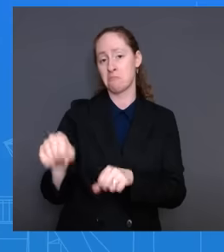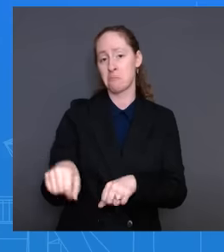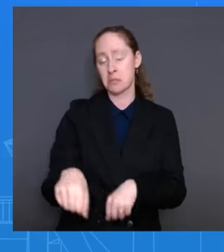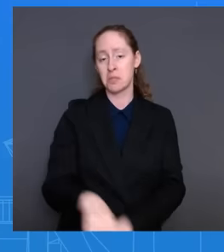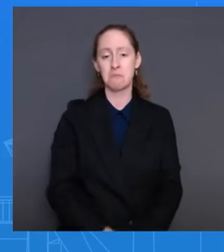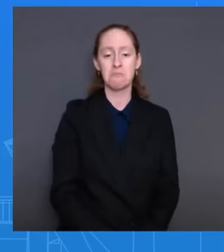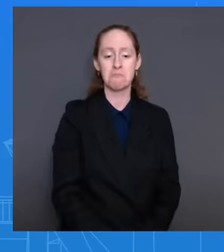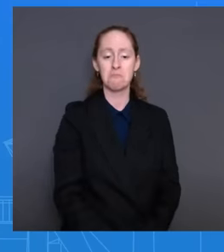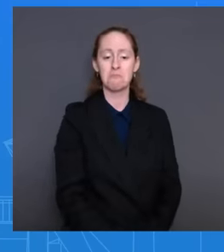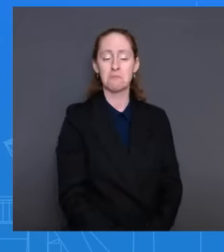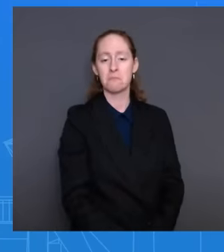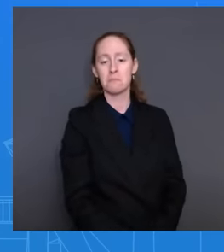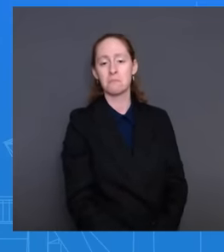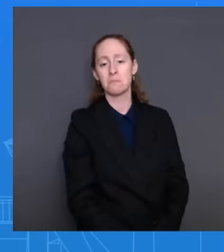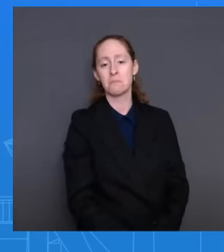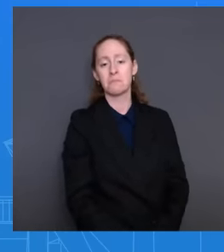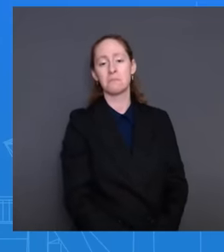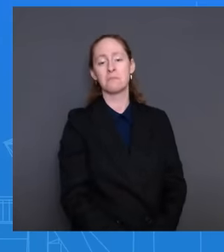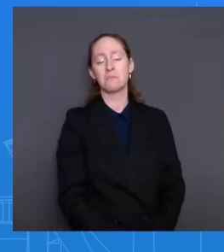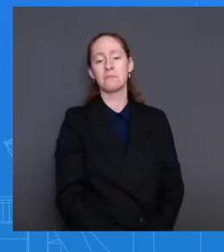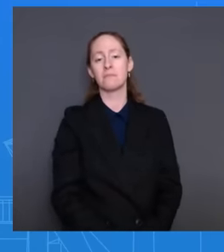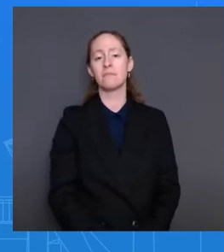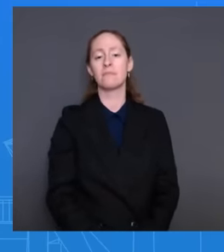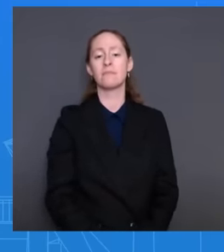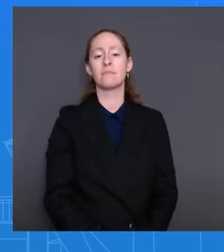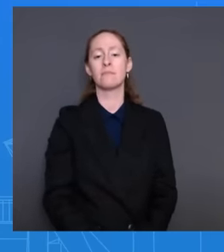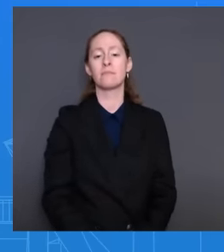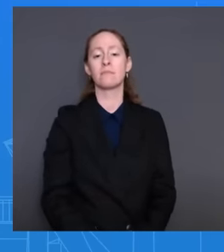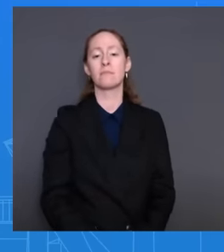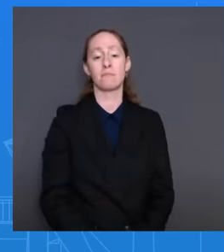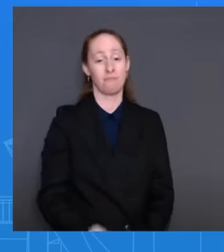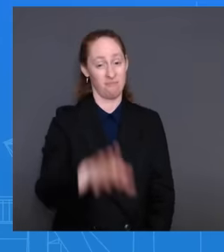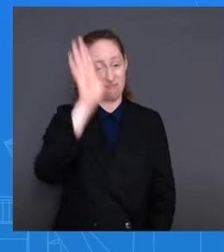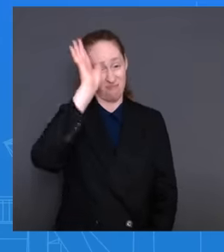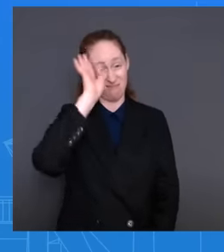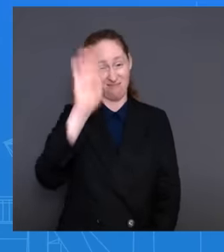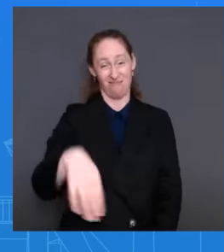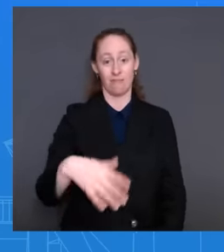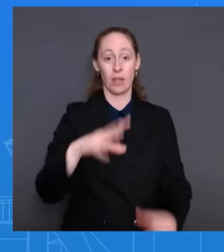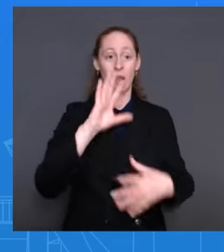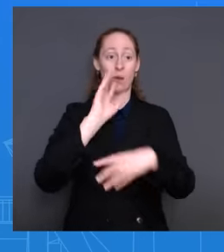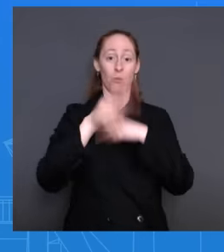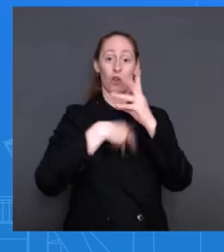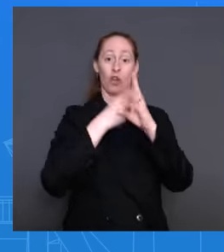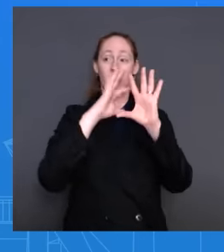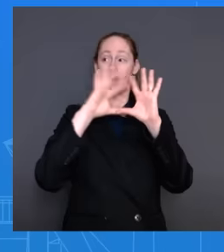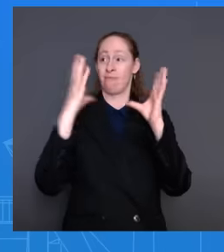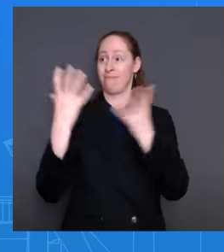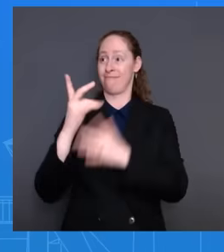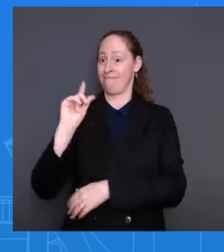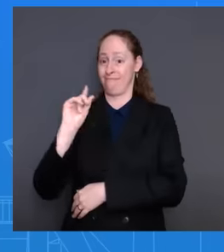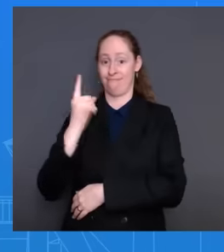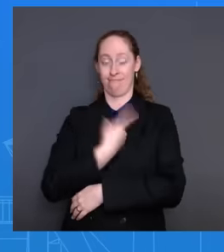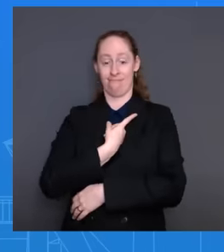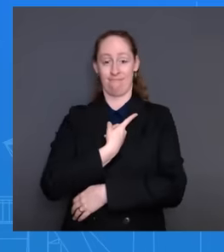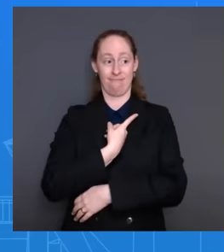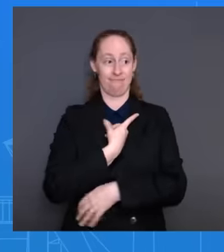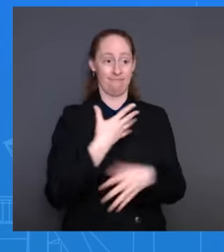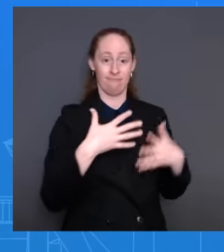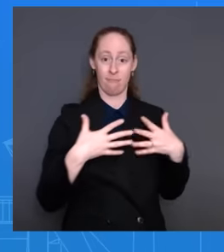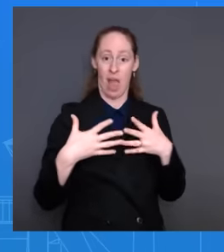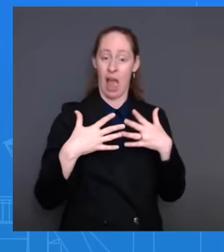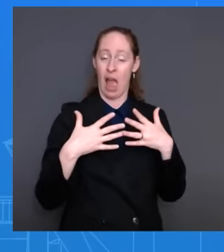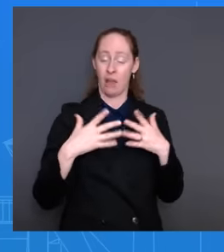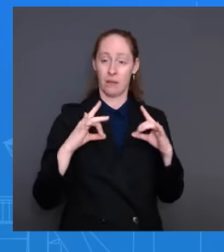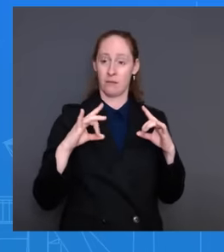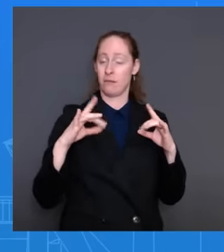only country that is dealing with gun violence at the rate that we're dealing. And other countries have mental health issues. So what's